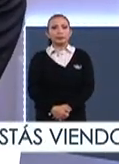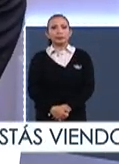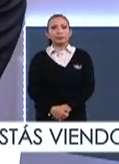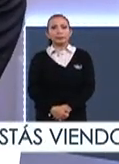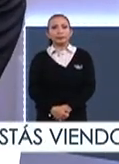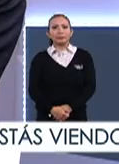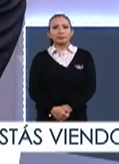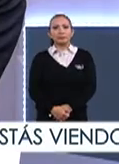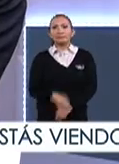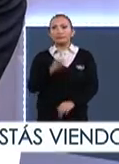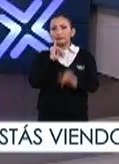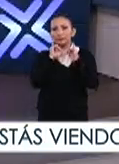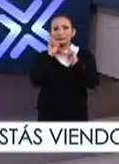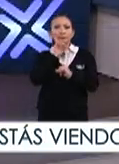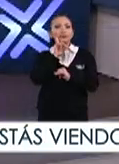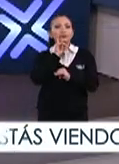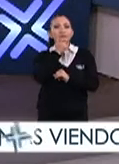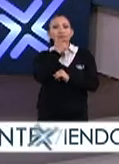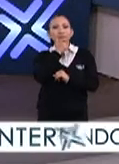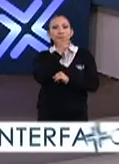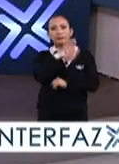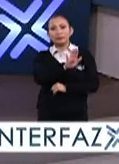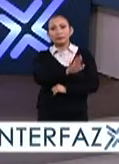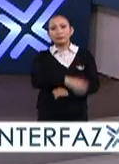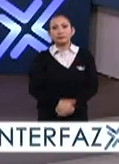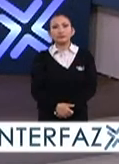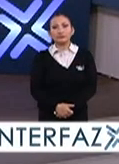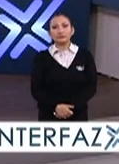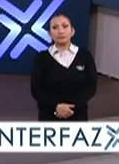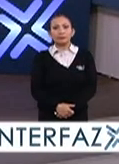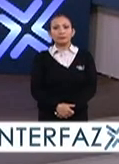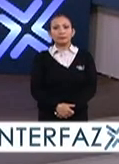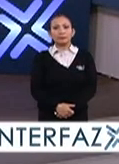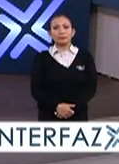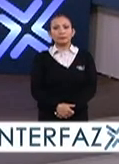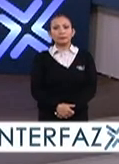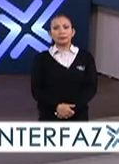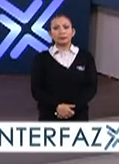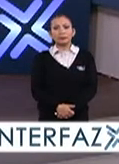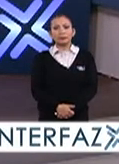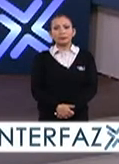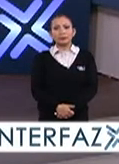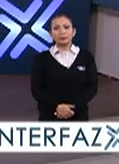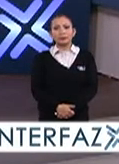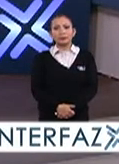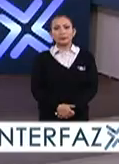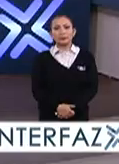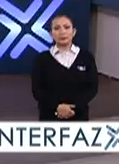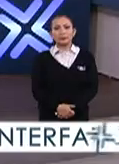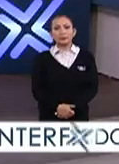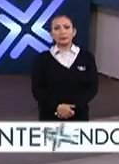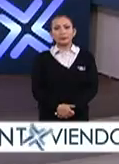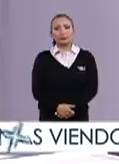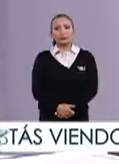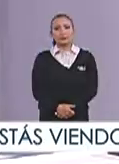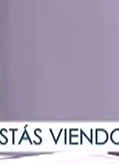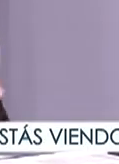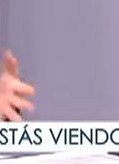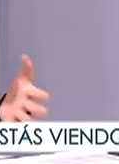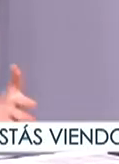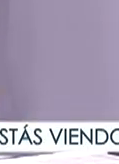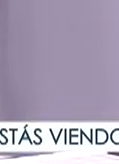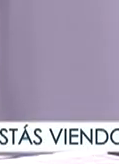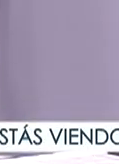So when are you going to show some results, or how are you going to, I don't know, spread the word,